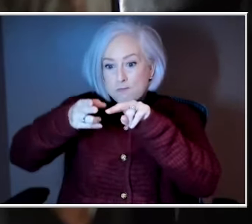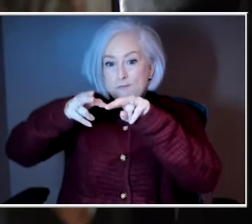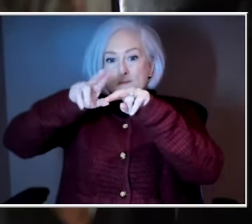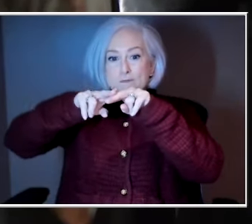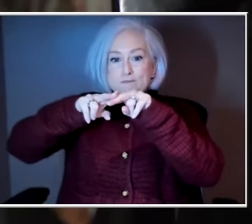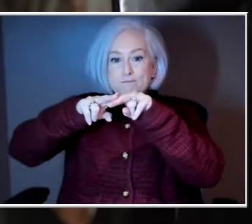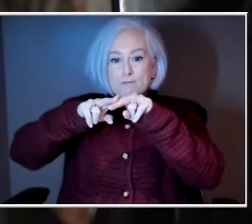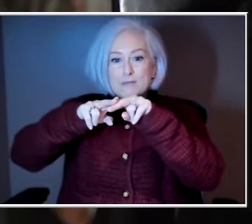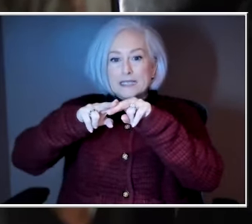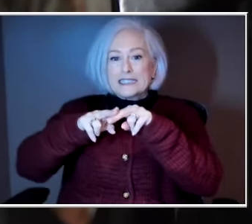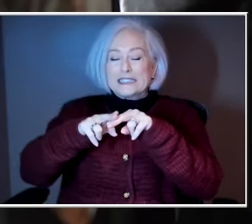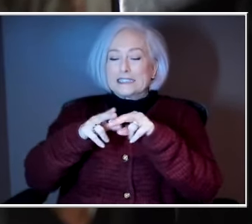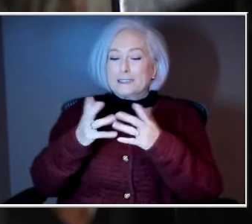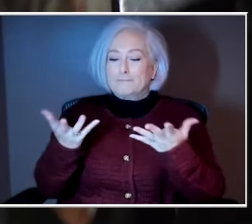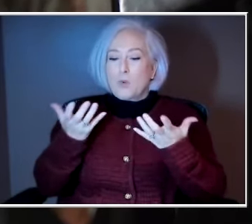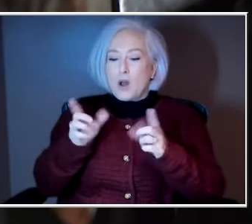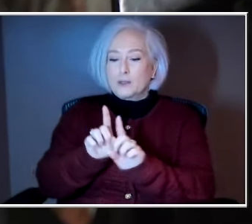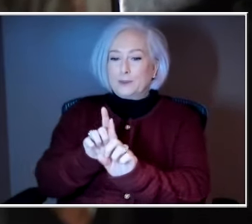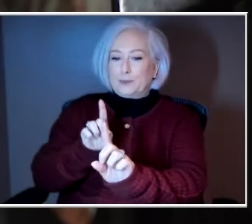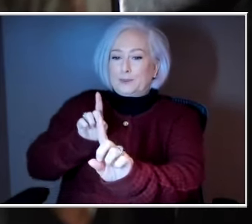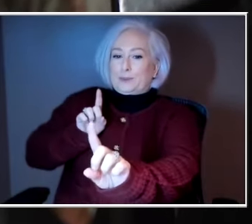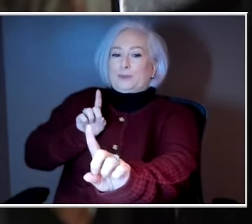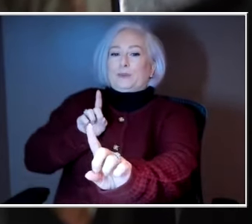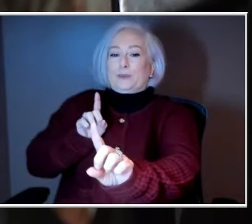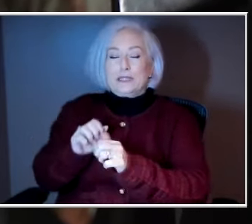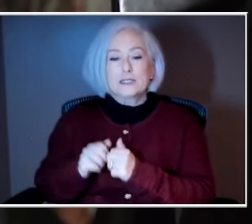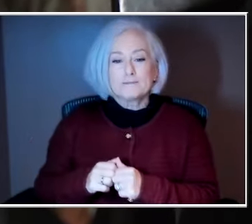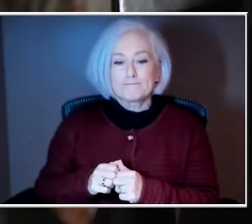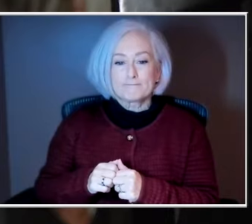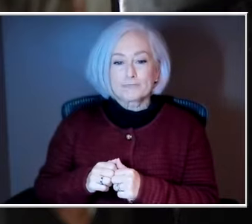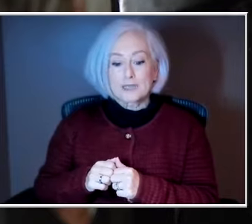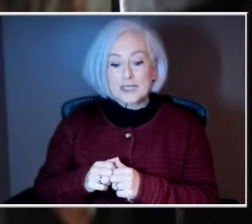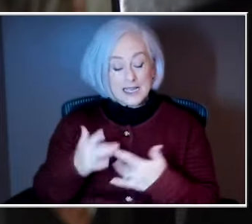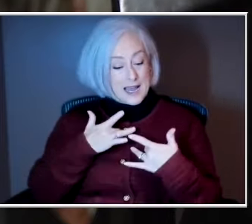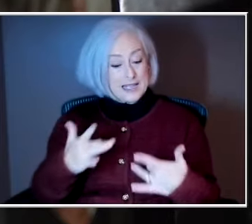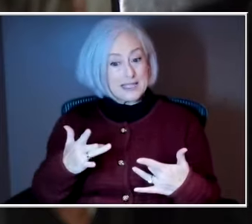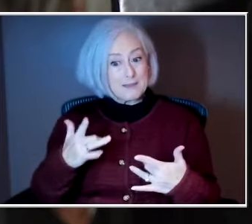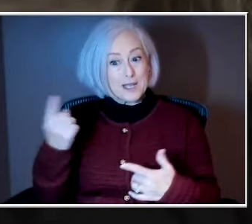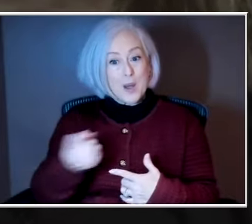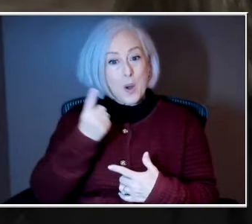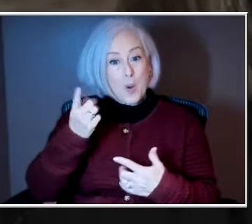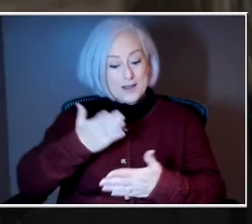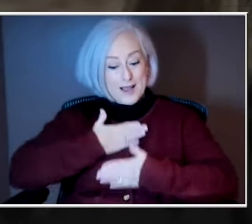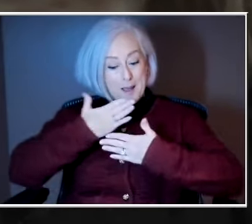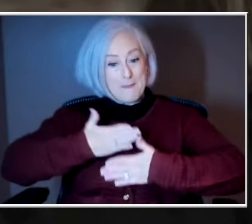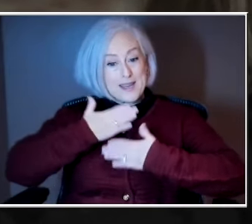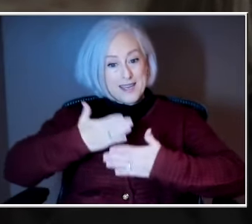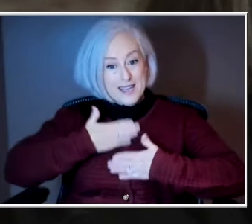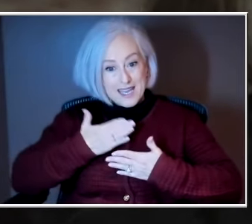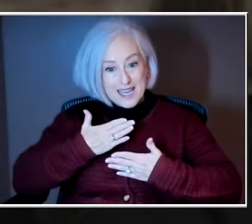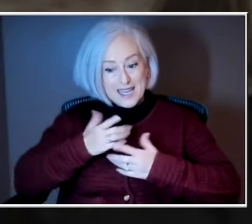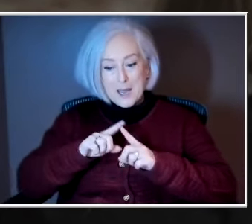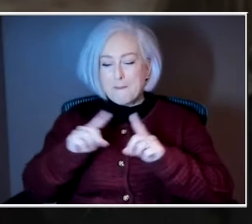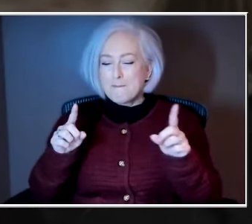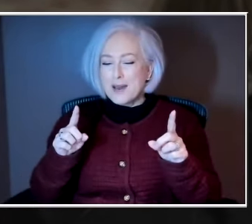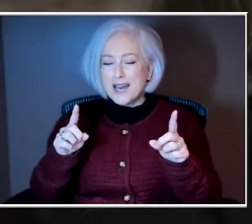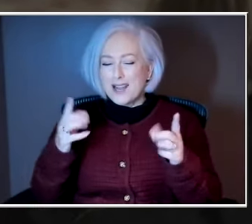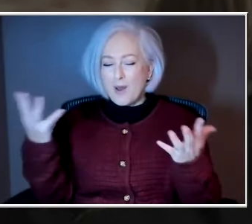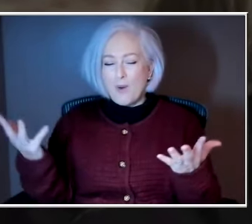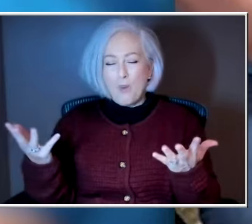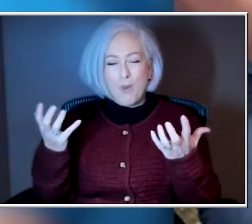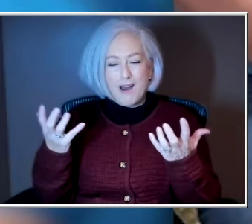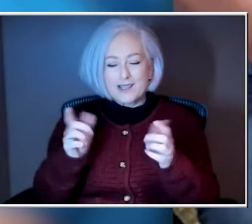rough because I'm a bubbly, happy person all the time. And I constantly was putting myself in the background of stuff. I didn't ever want